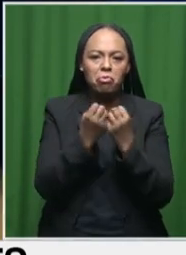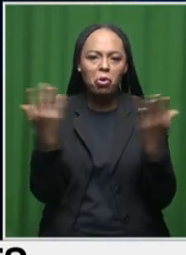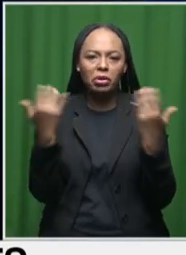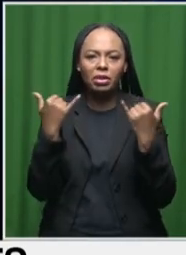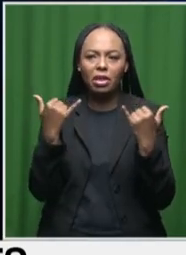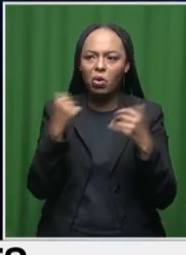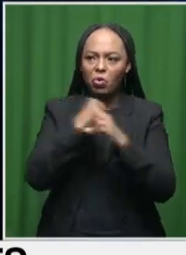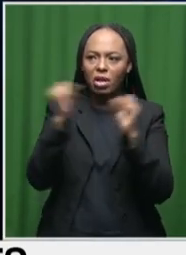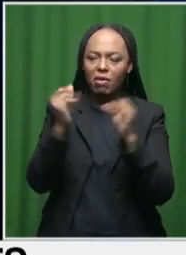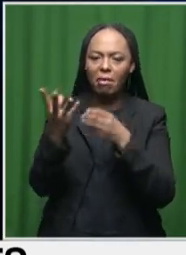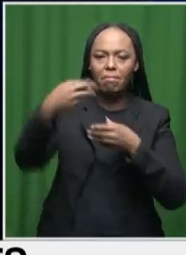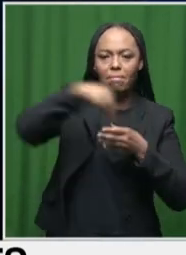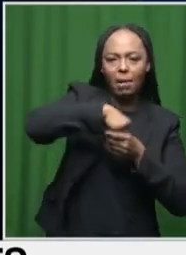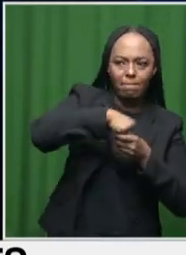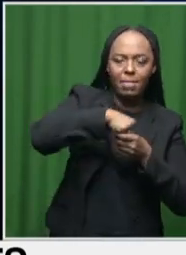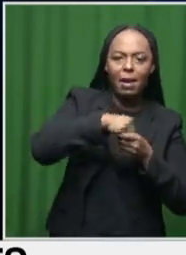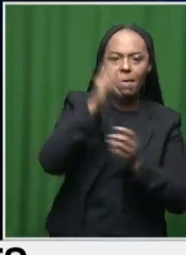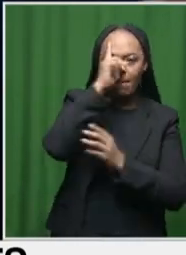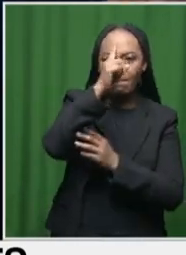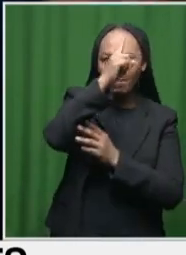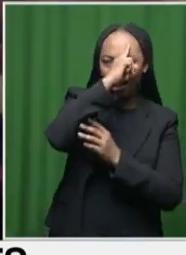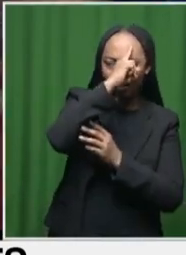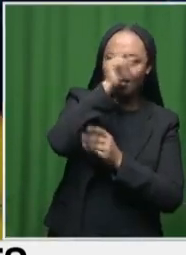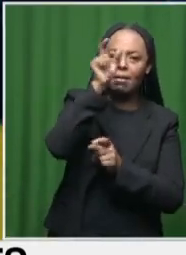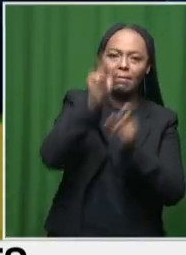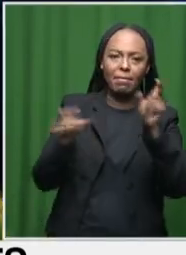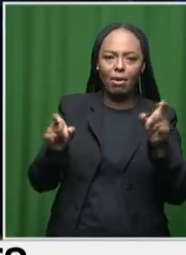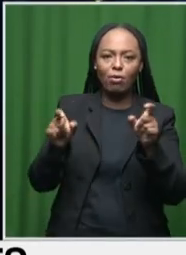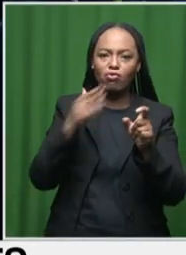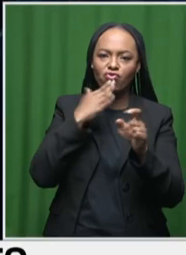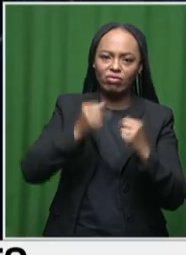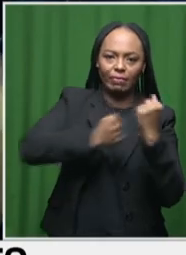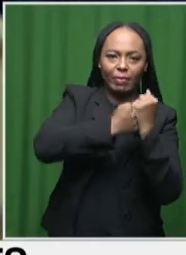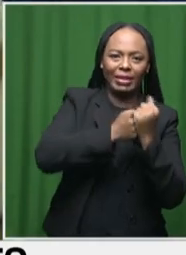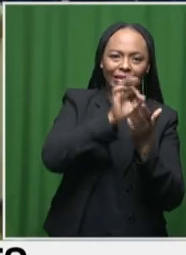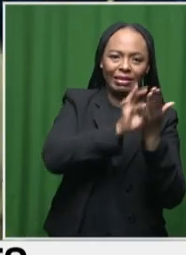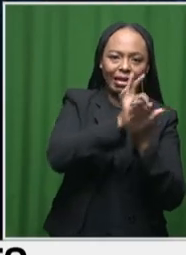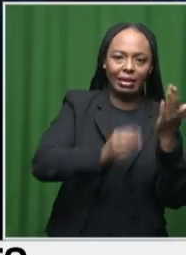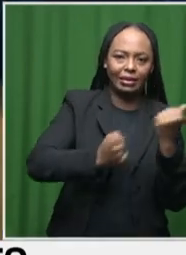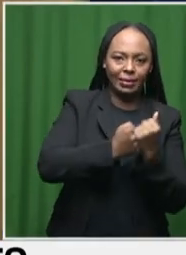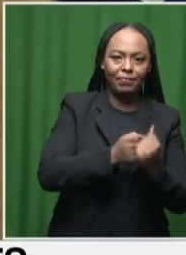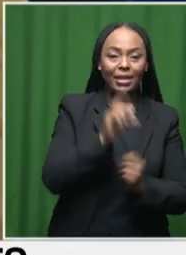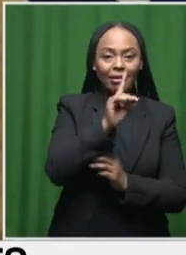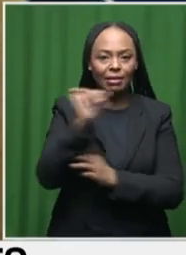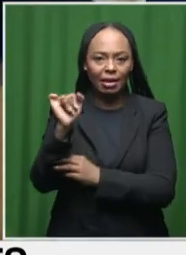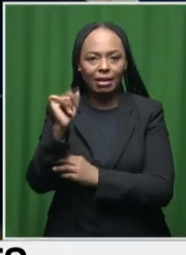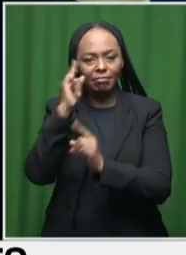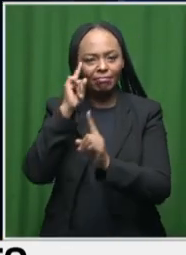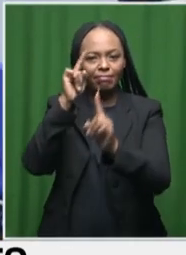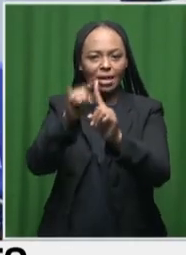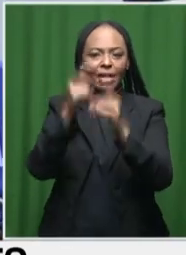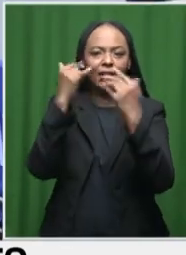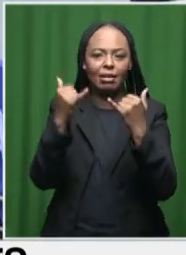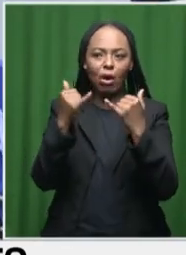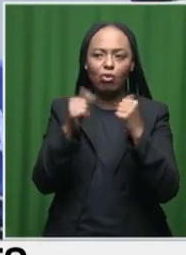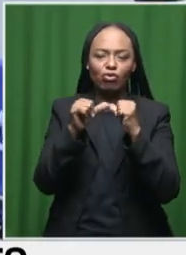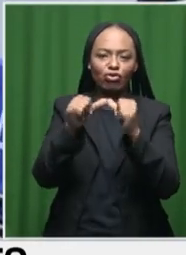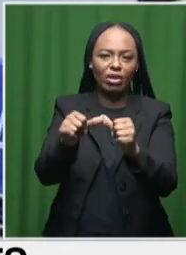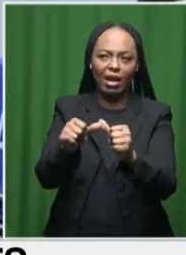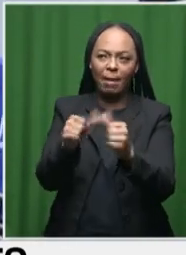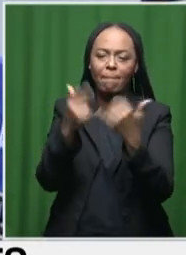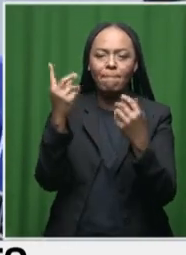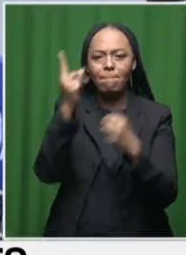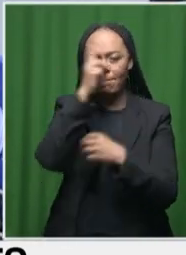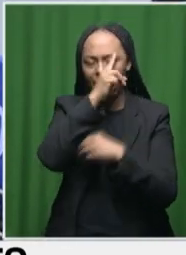black electorate. And this and the fact that the DA seems to shed black leadership continues to be a snag